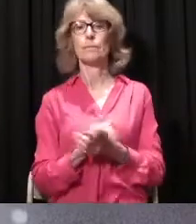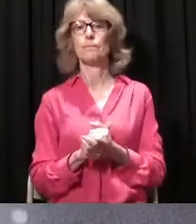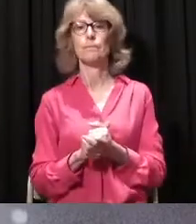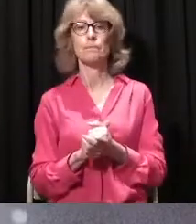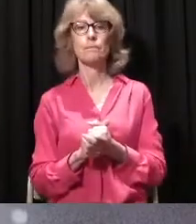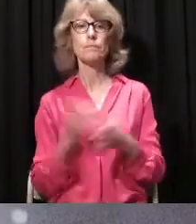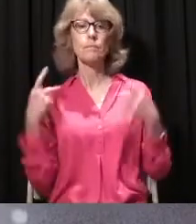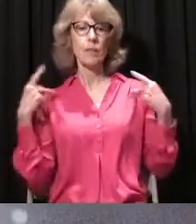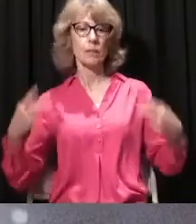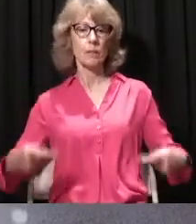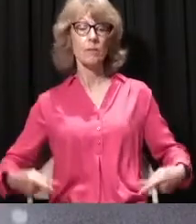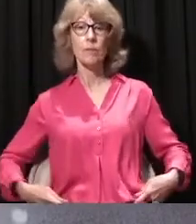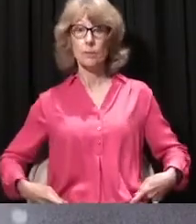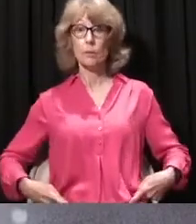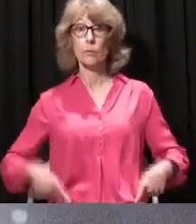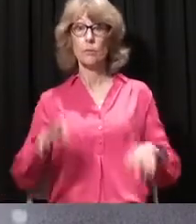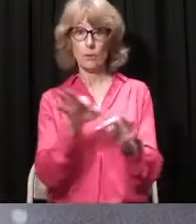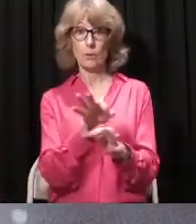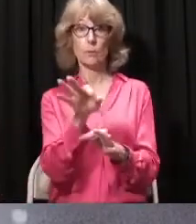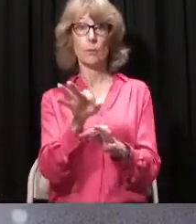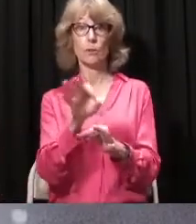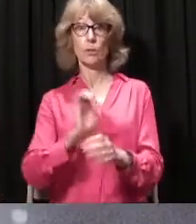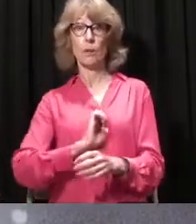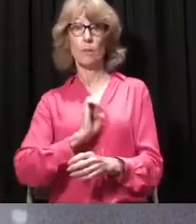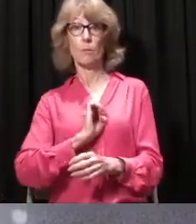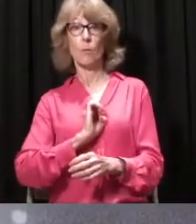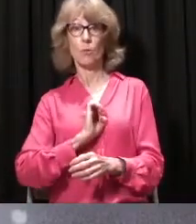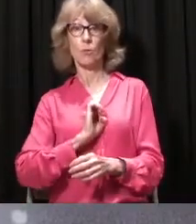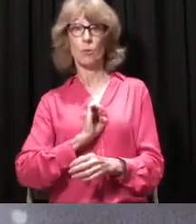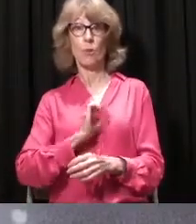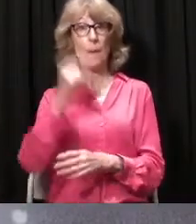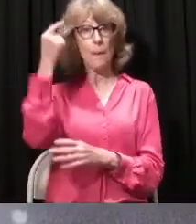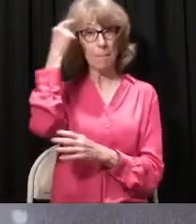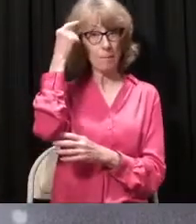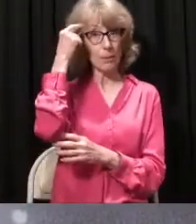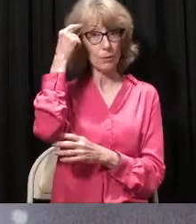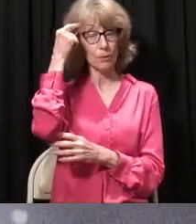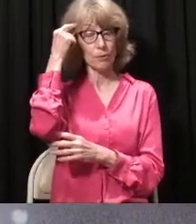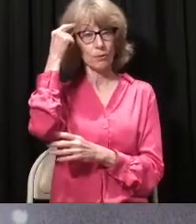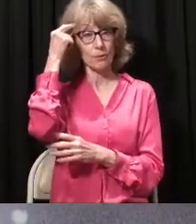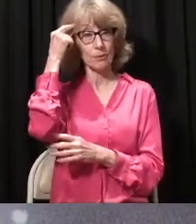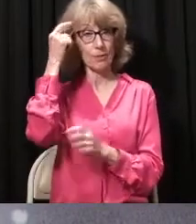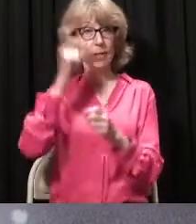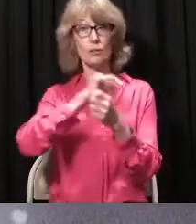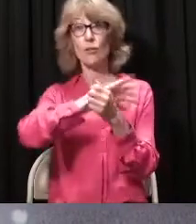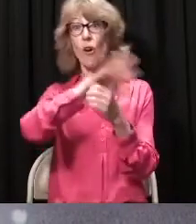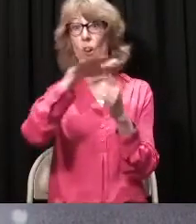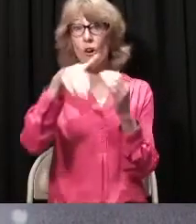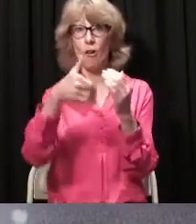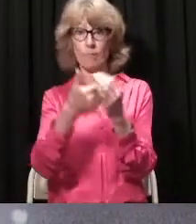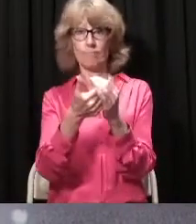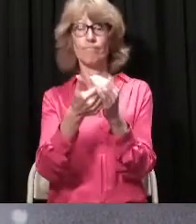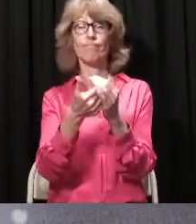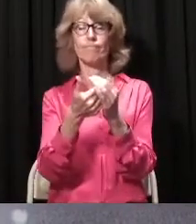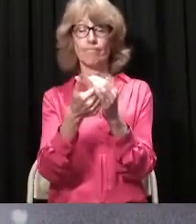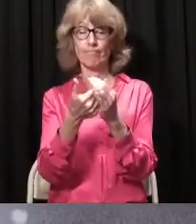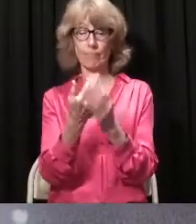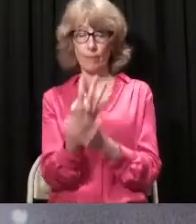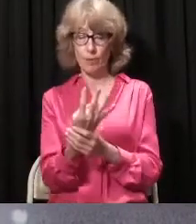is physical, spiritual, emotional, mental. This is a big word. Now, here's what's really interesting about the